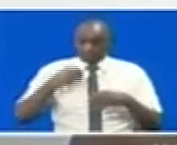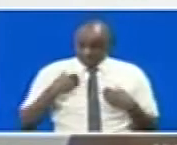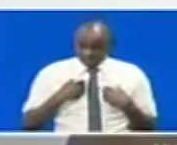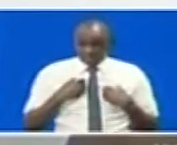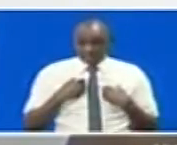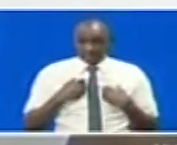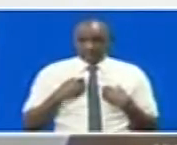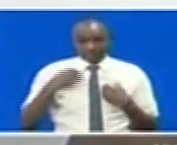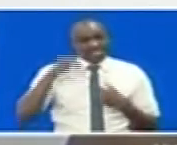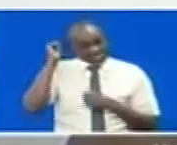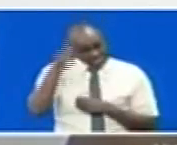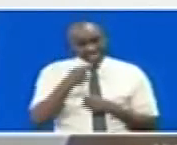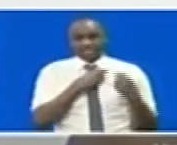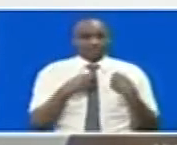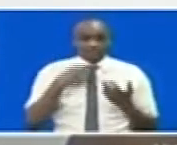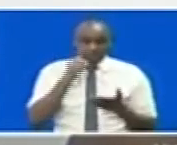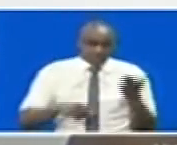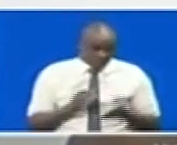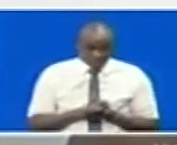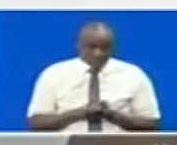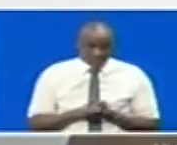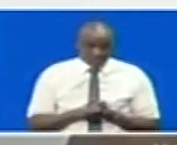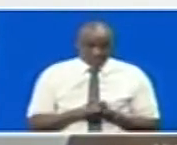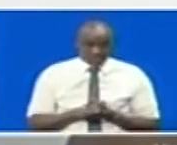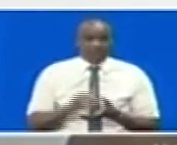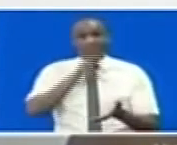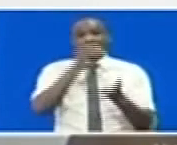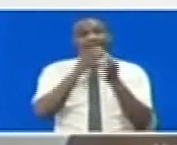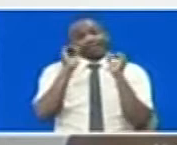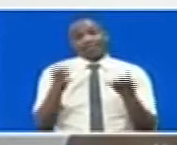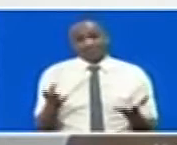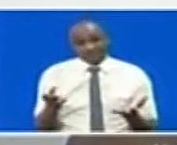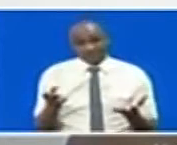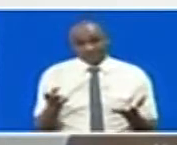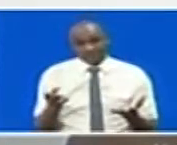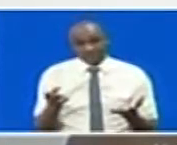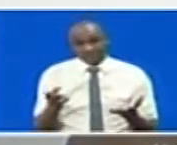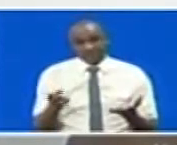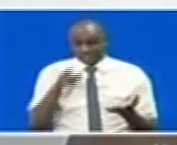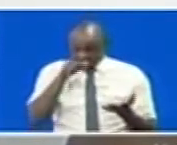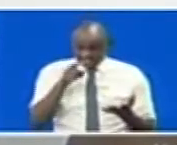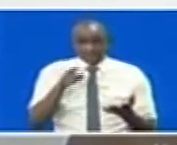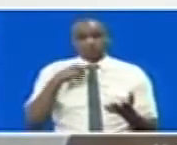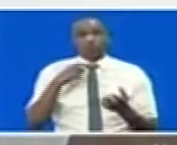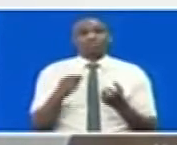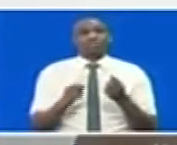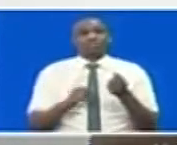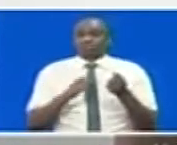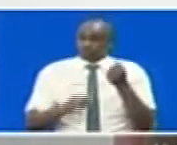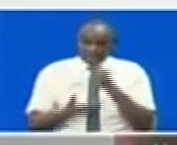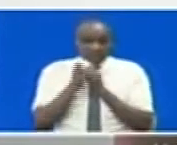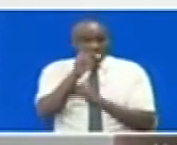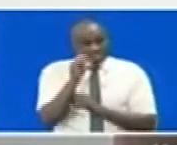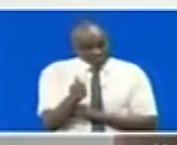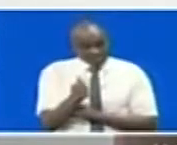My call to the Kenyan people, there is no fun in hating each other. Okay. Indeed,